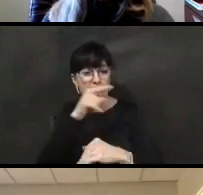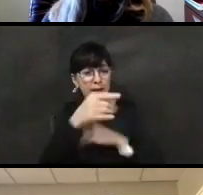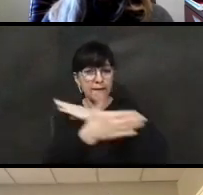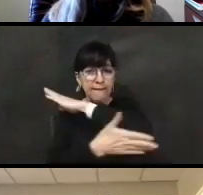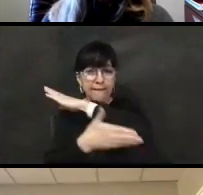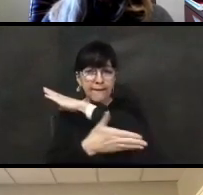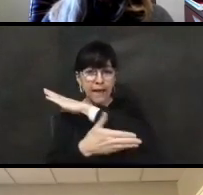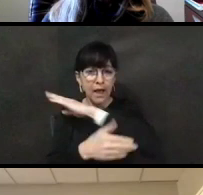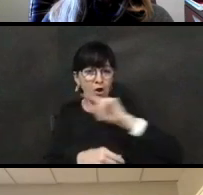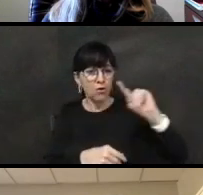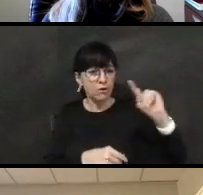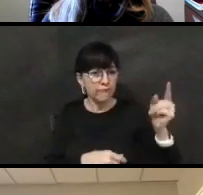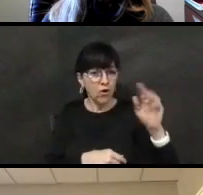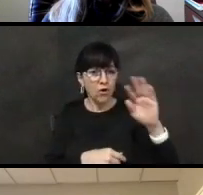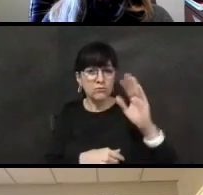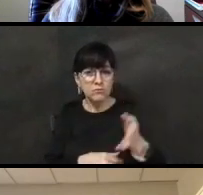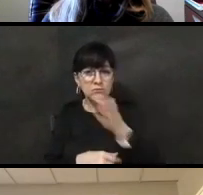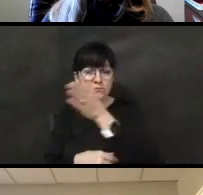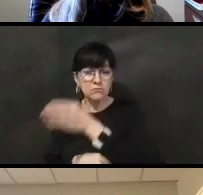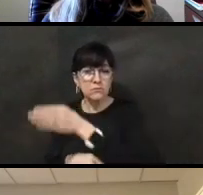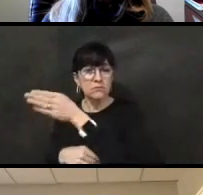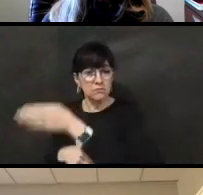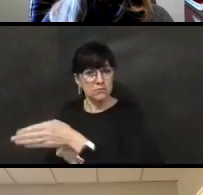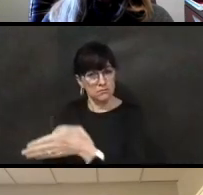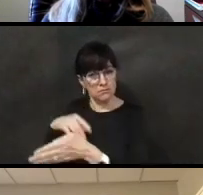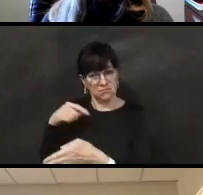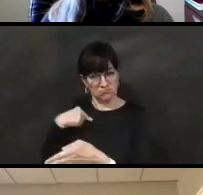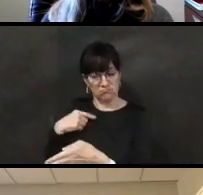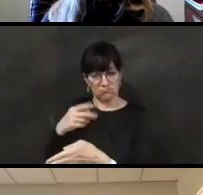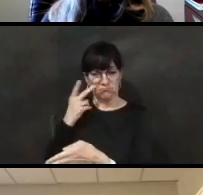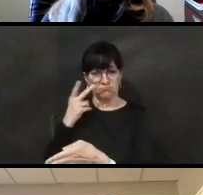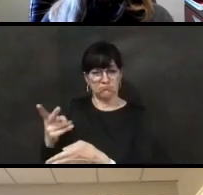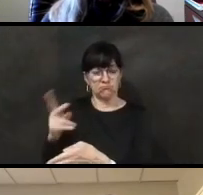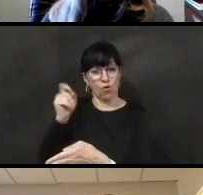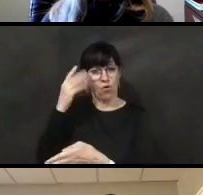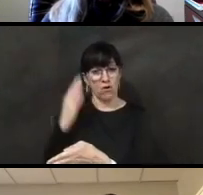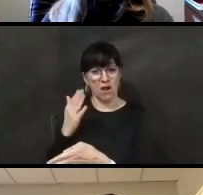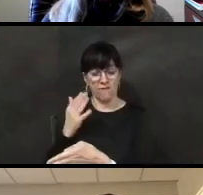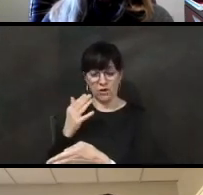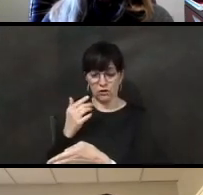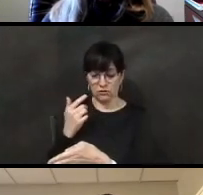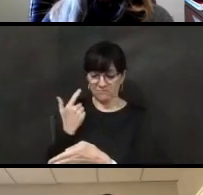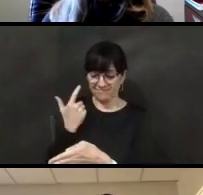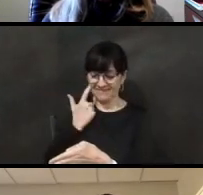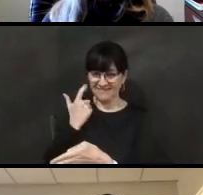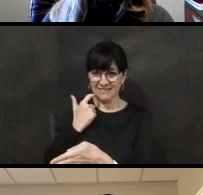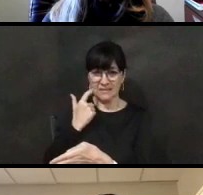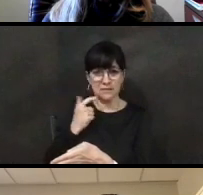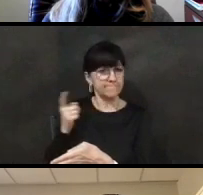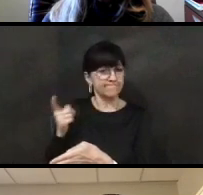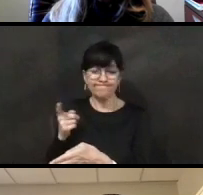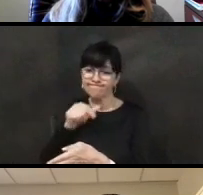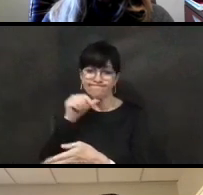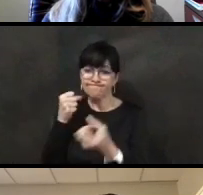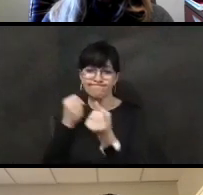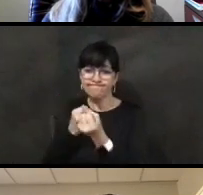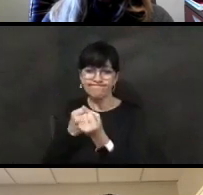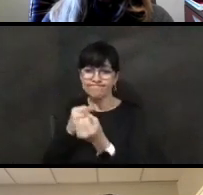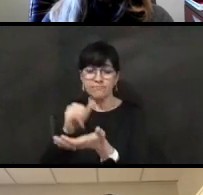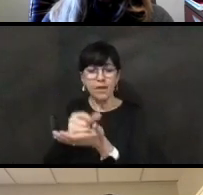says Governor Carney commented that he wasn't supportive of that approach. Why sacrifice a large population in Newcastle County for the hotspots in